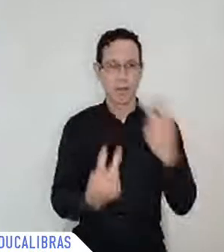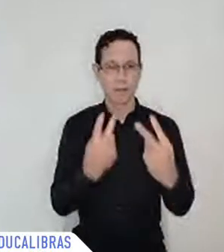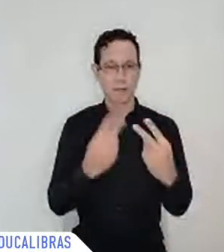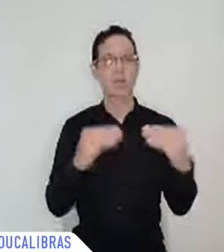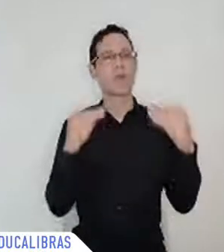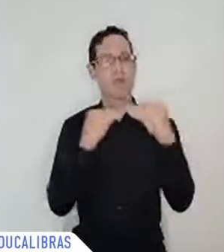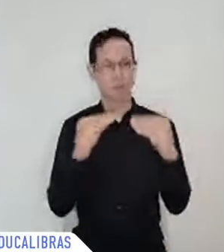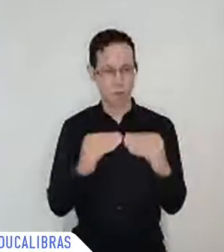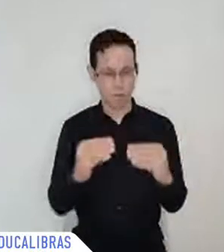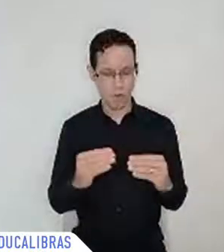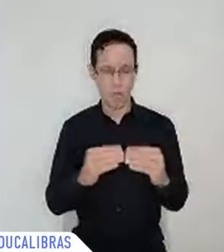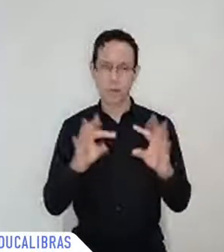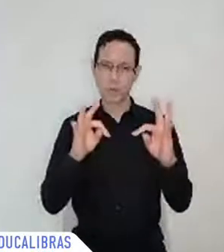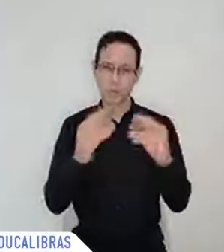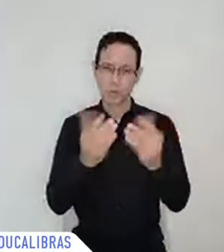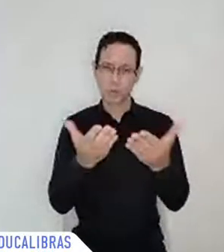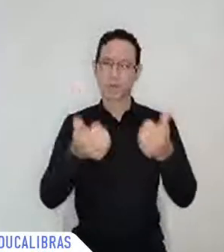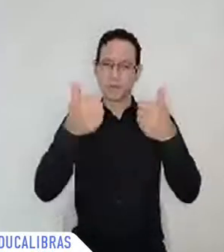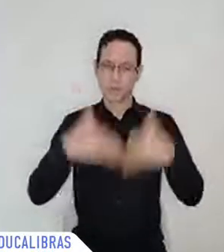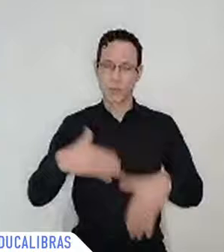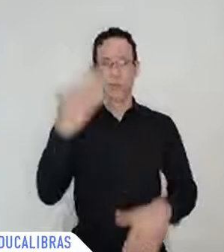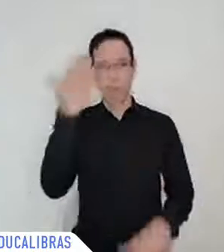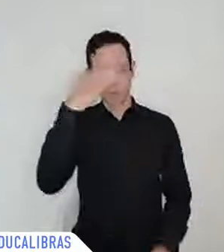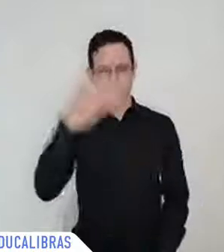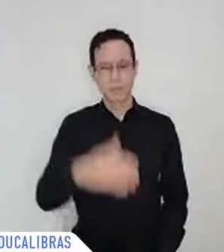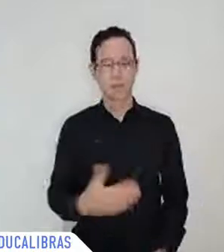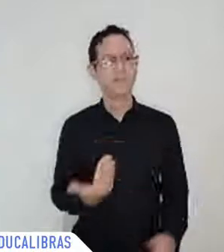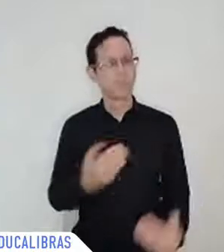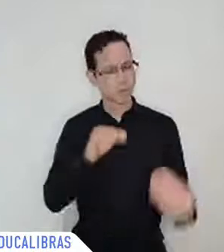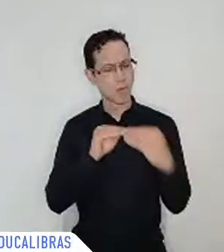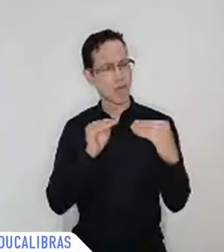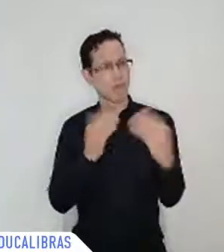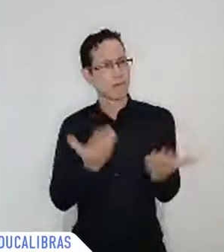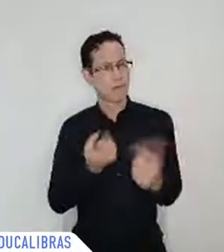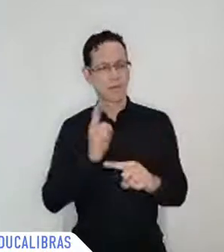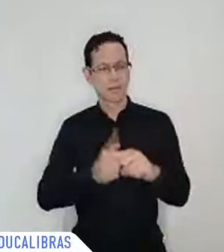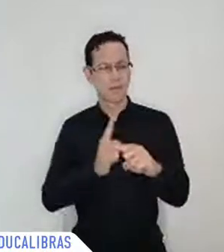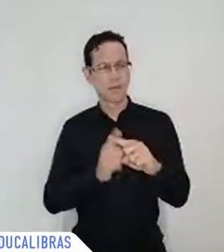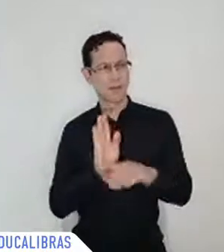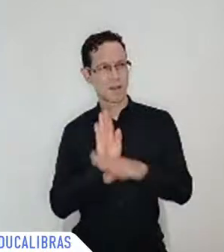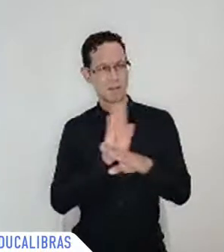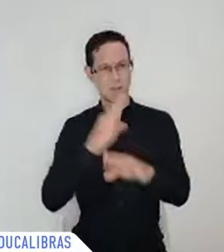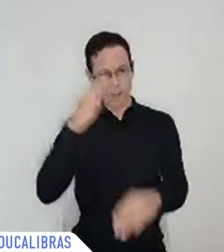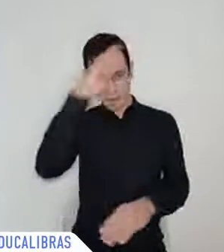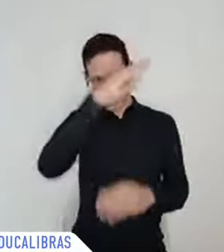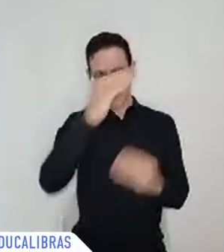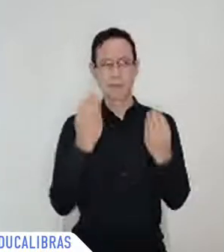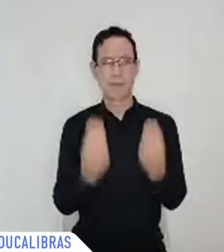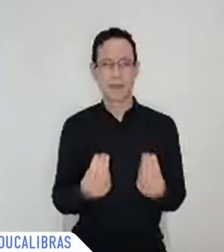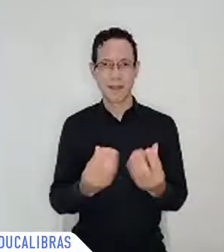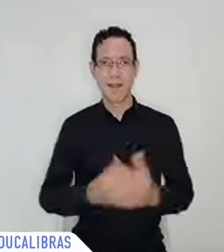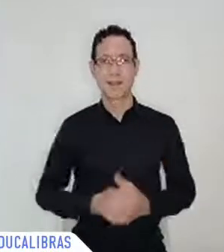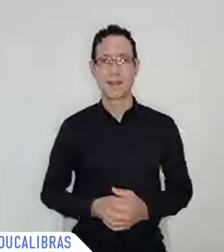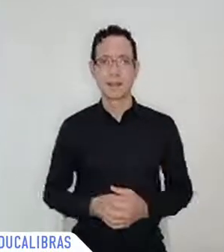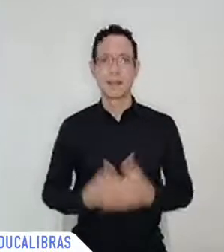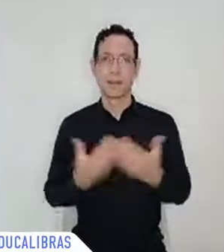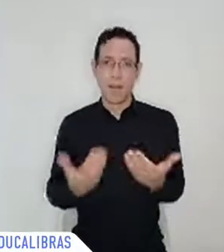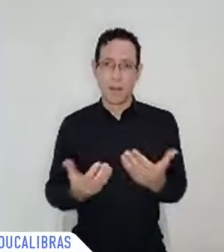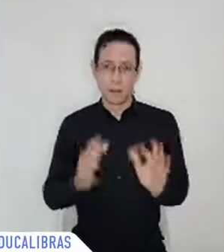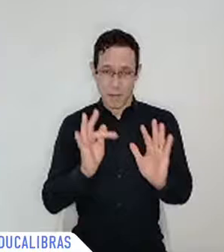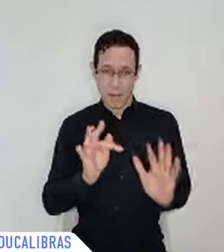this government. And I explained all the reasons why that was wrong. And they were talking to me and agreeing